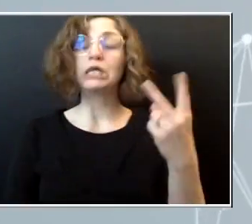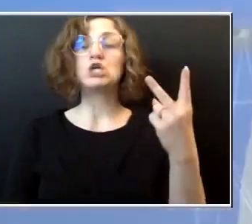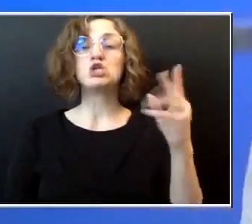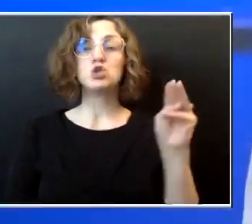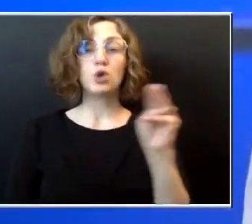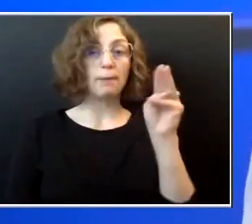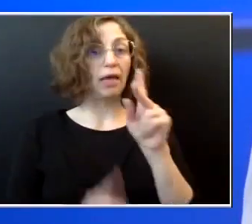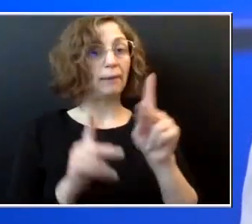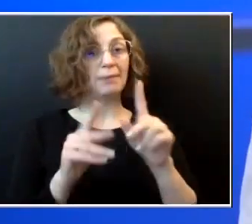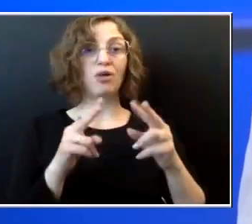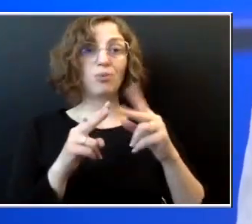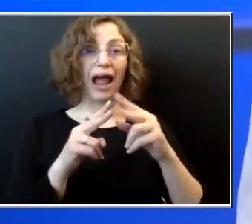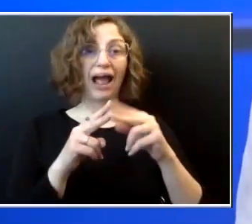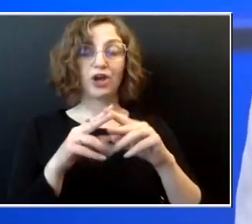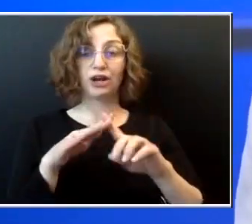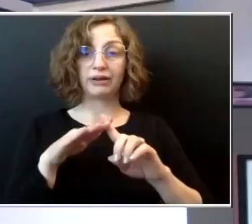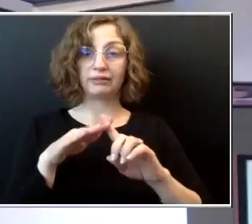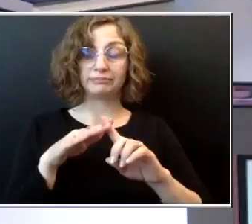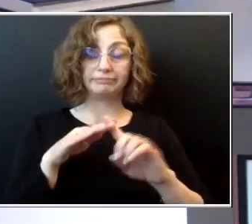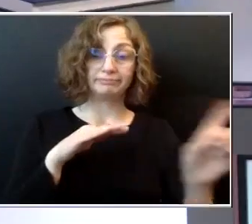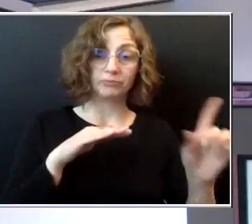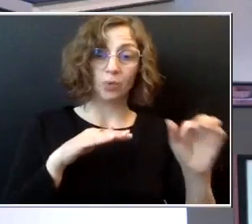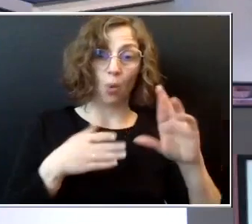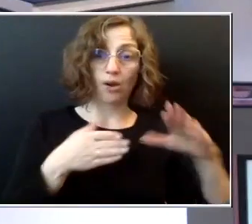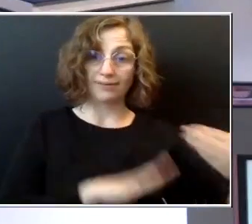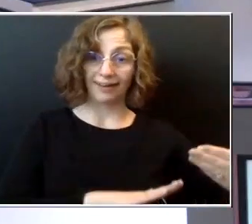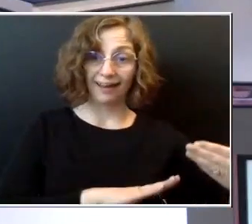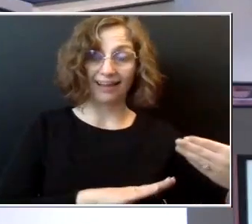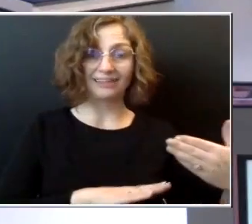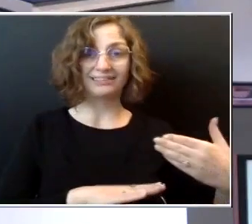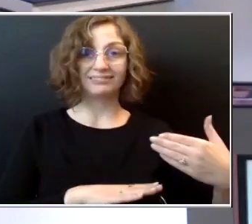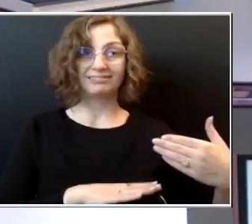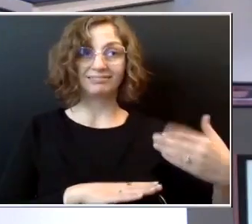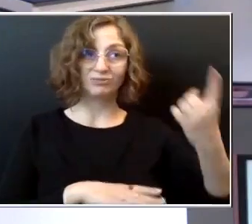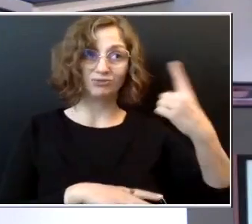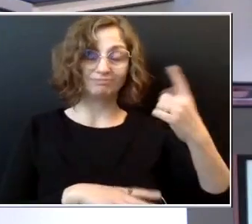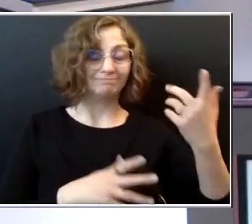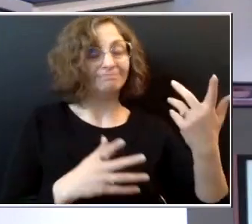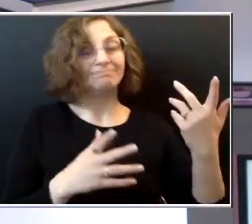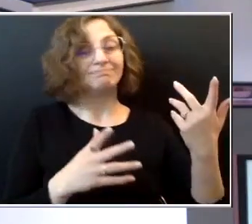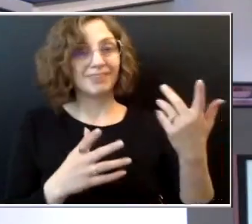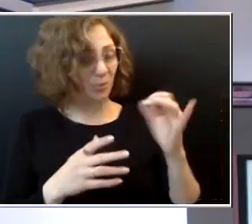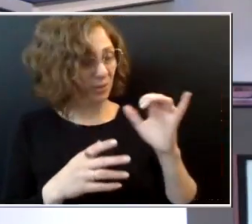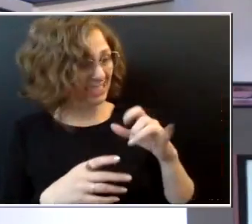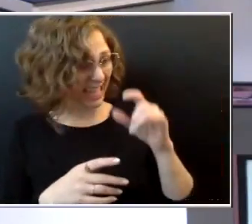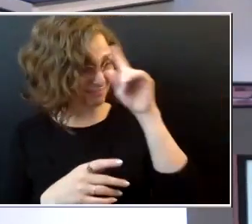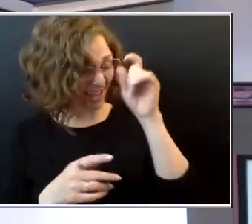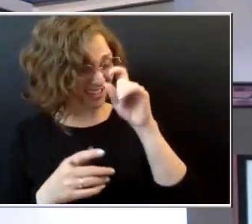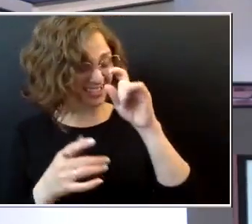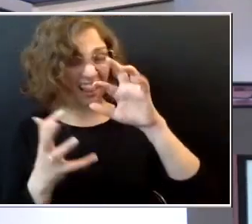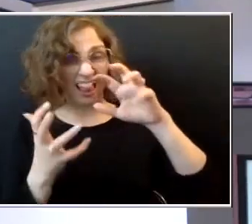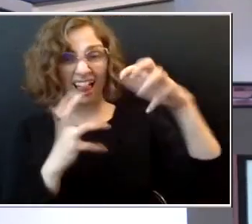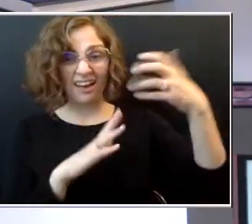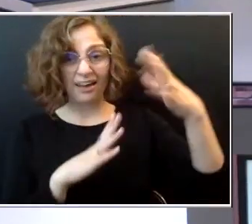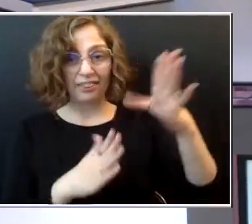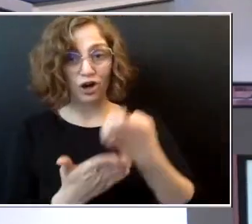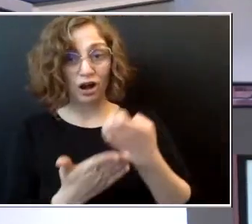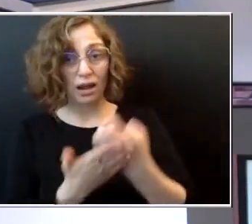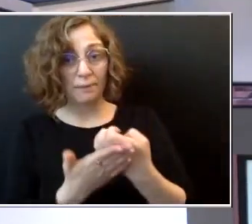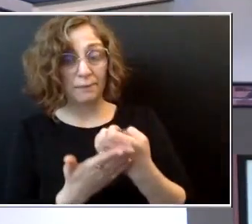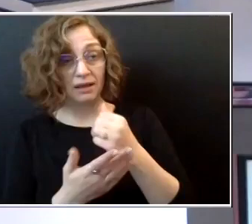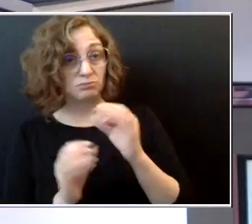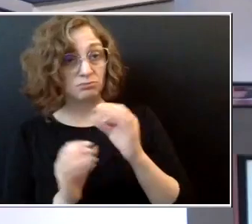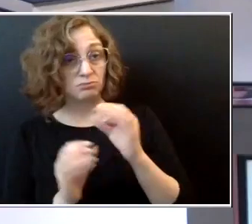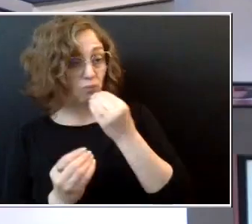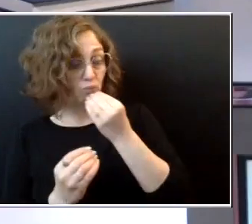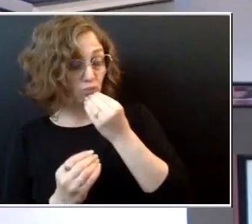to survive. 1 in 4. Yeah. And was that because it wrecked the economy and they just didn't have food? People were starving? It was famine. It was